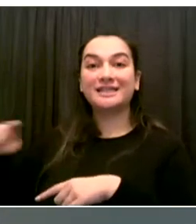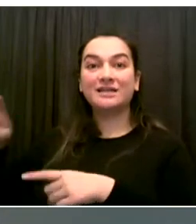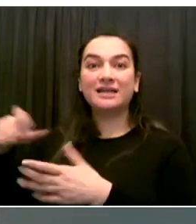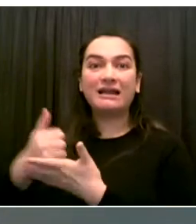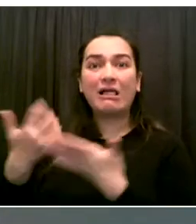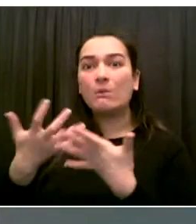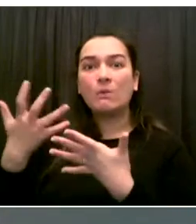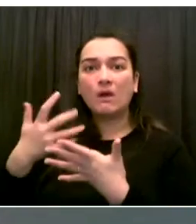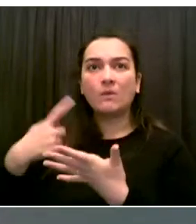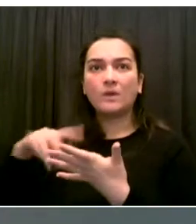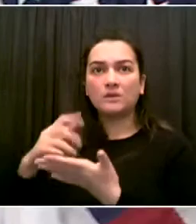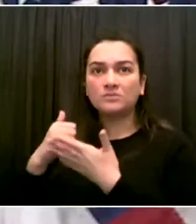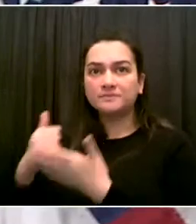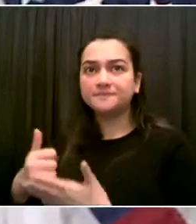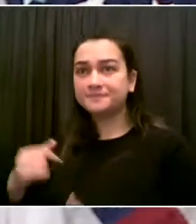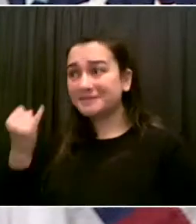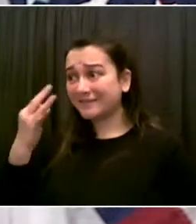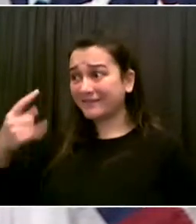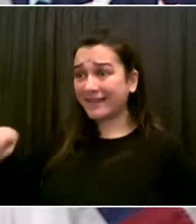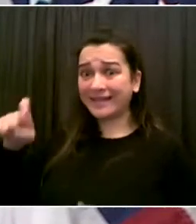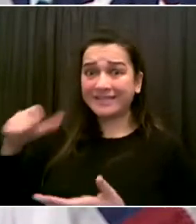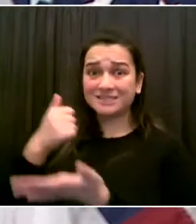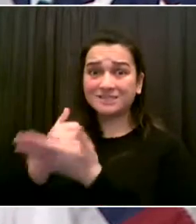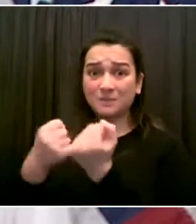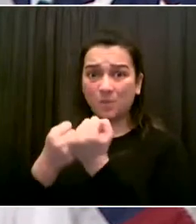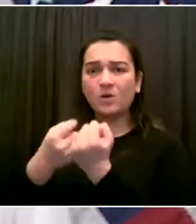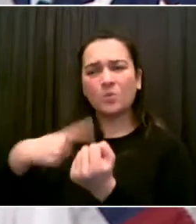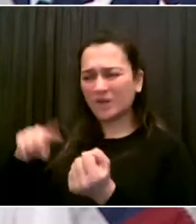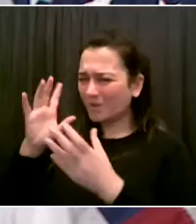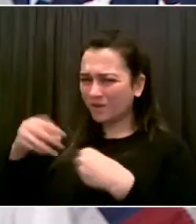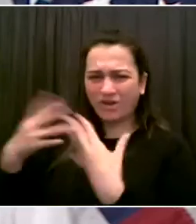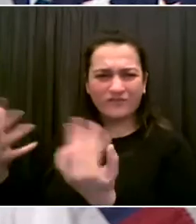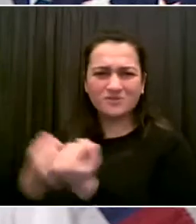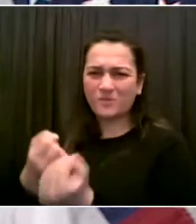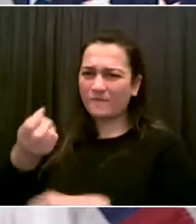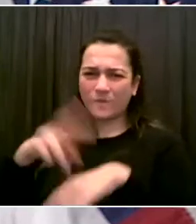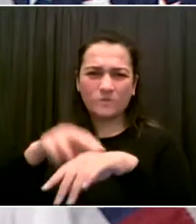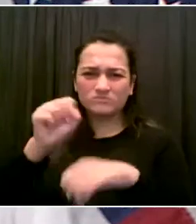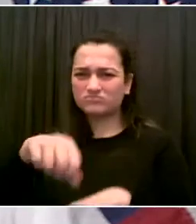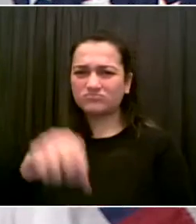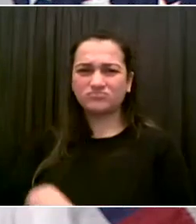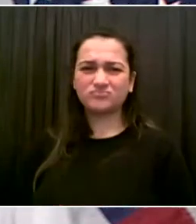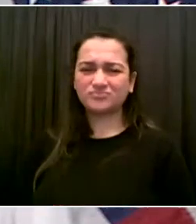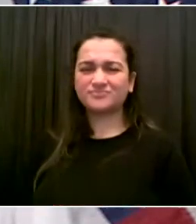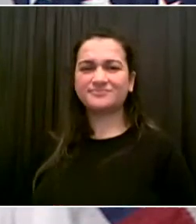you. Thank The next is Nolan from the Post.